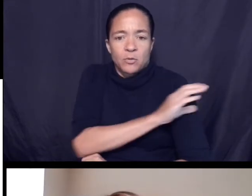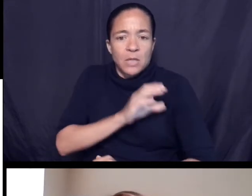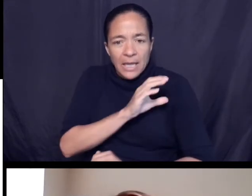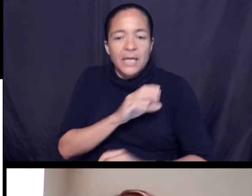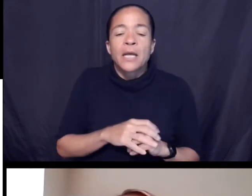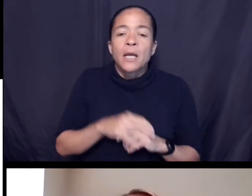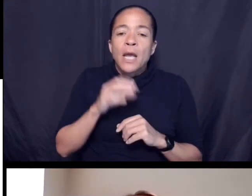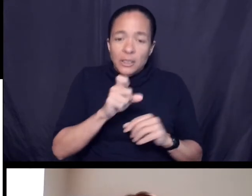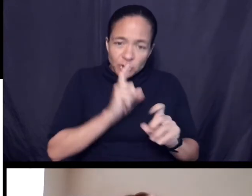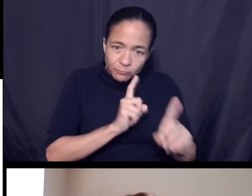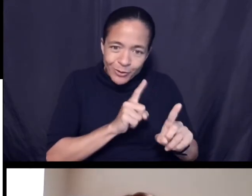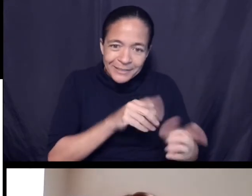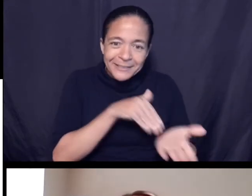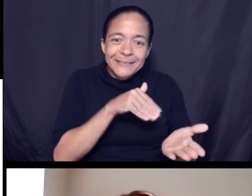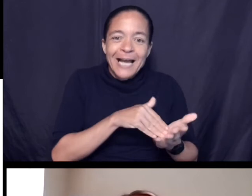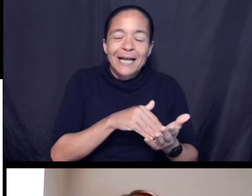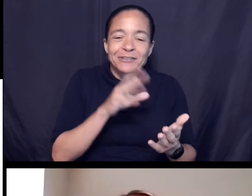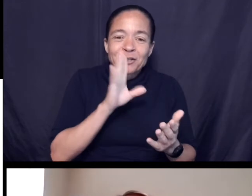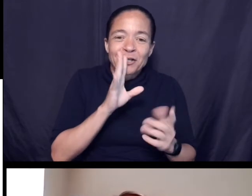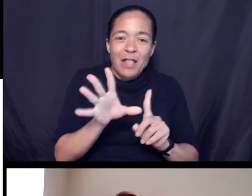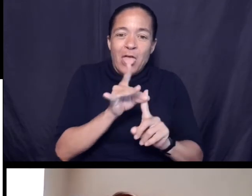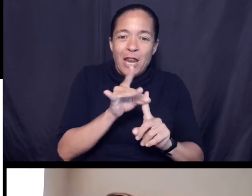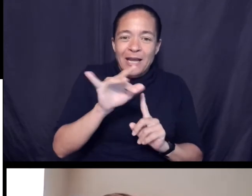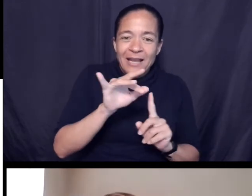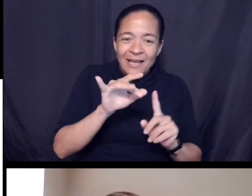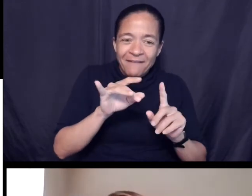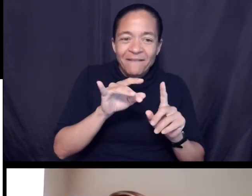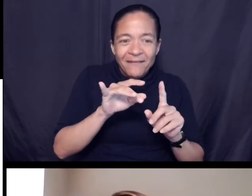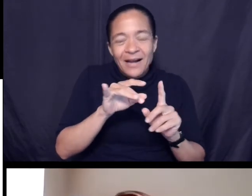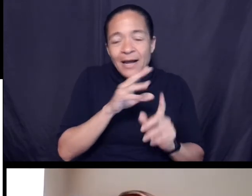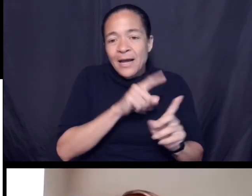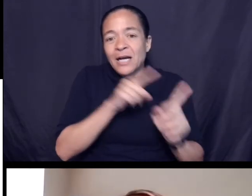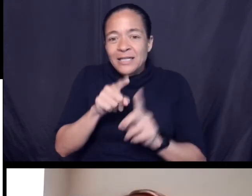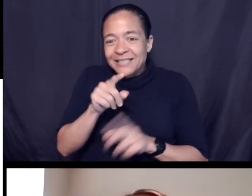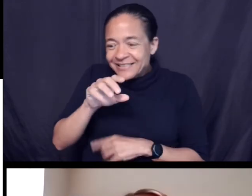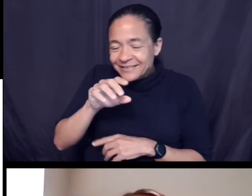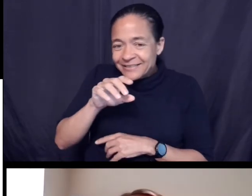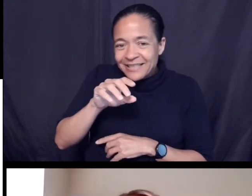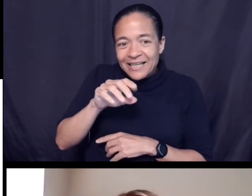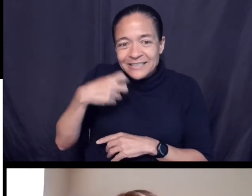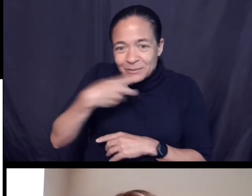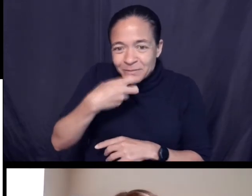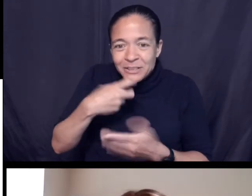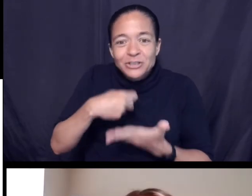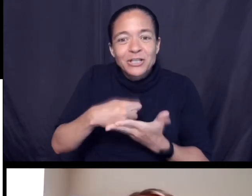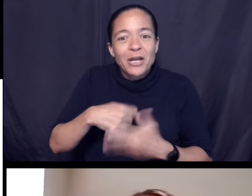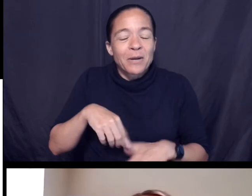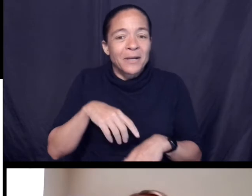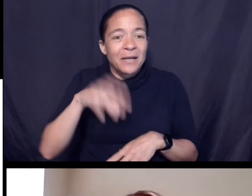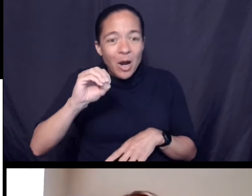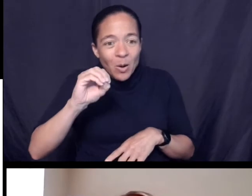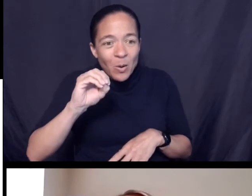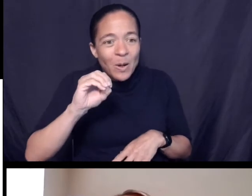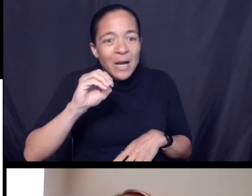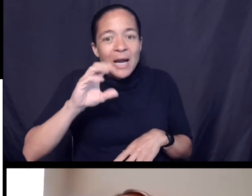disease doctors. She's seen PT, OT, speech, and feeding. She's kind of seen everybody.